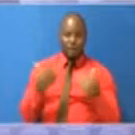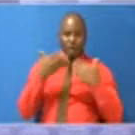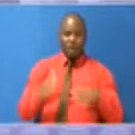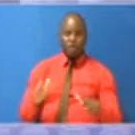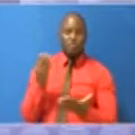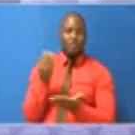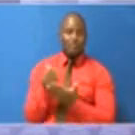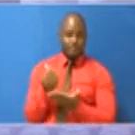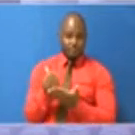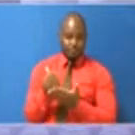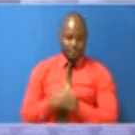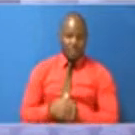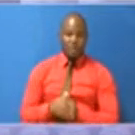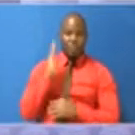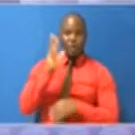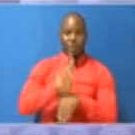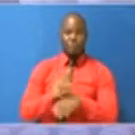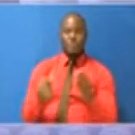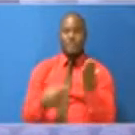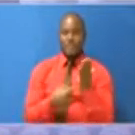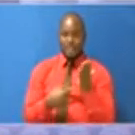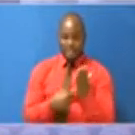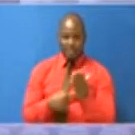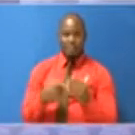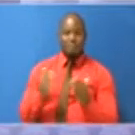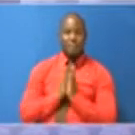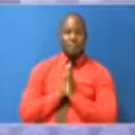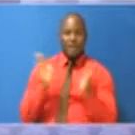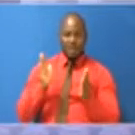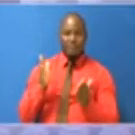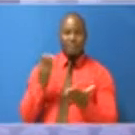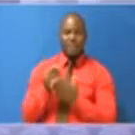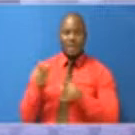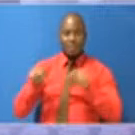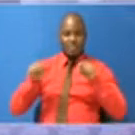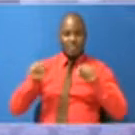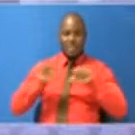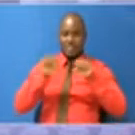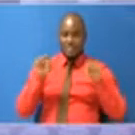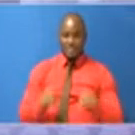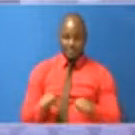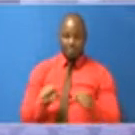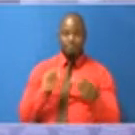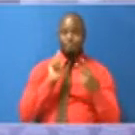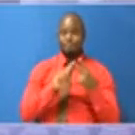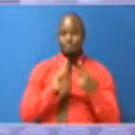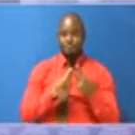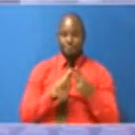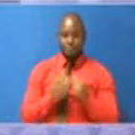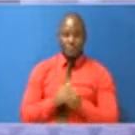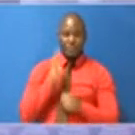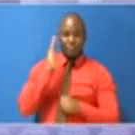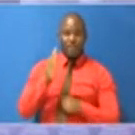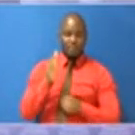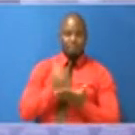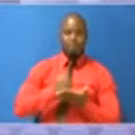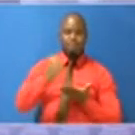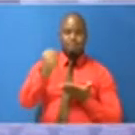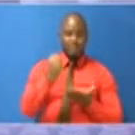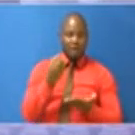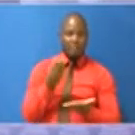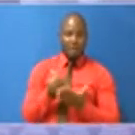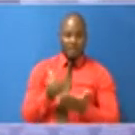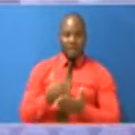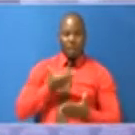of revenue and we're going to use technology in the public revenue management system then secondly we will deploy that